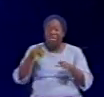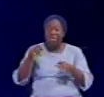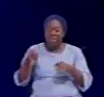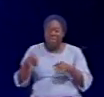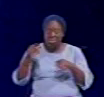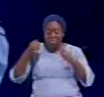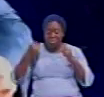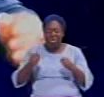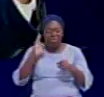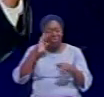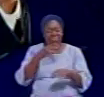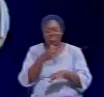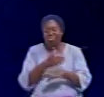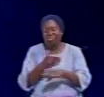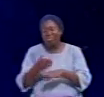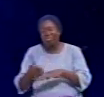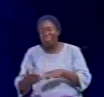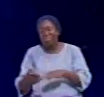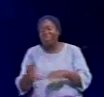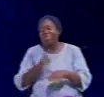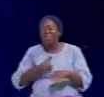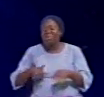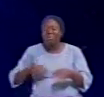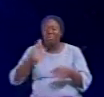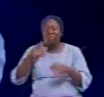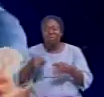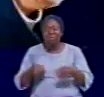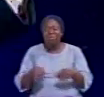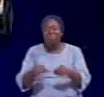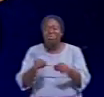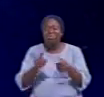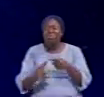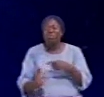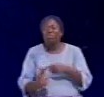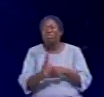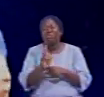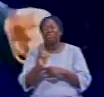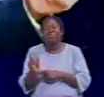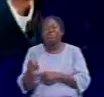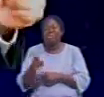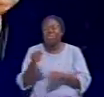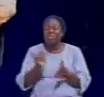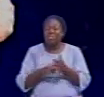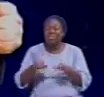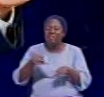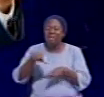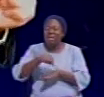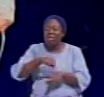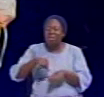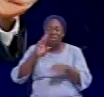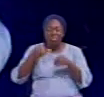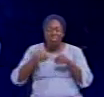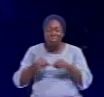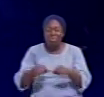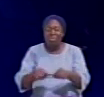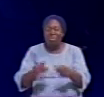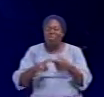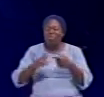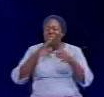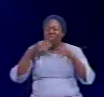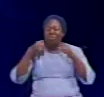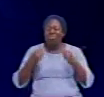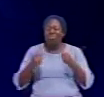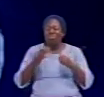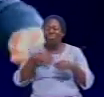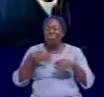will not wane, that God will continue to use him, that the anointing will continue to be strong and powerful